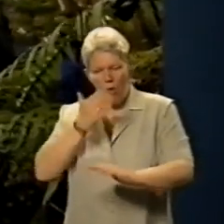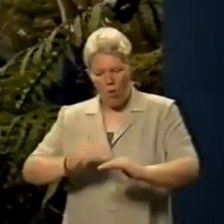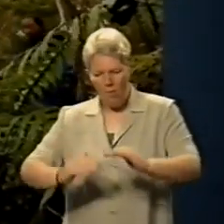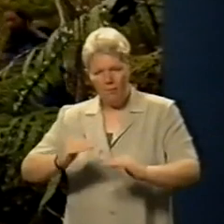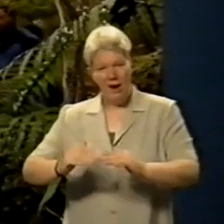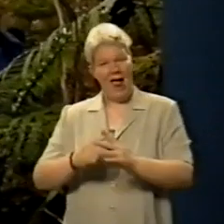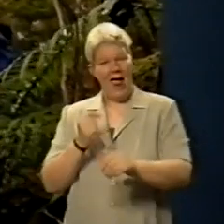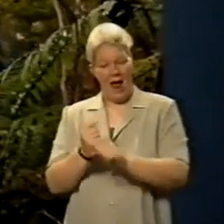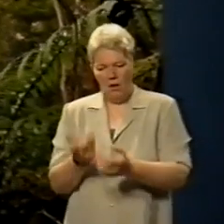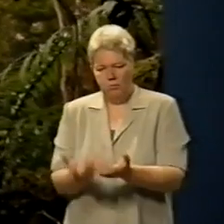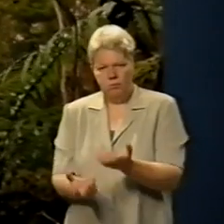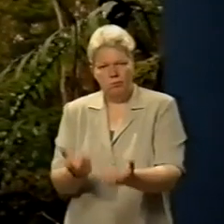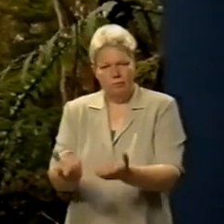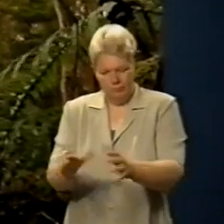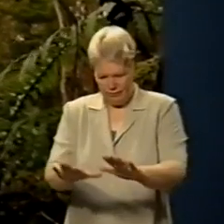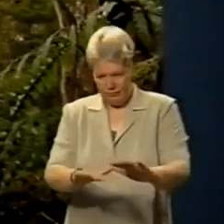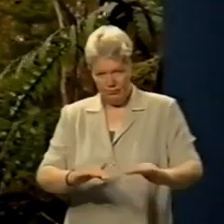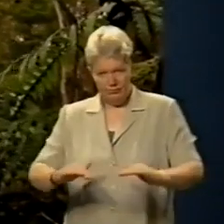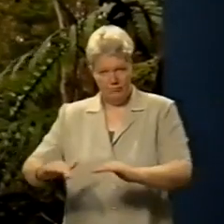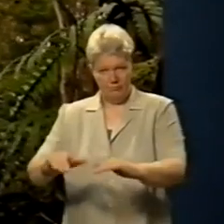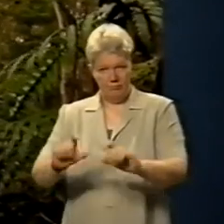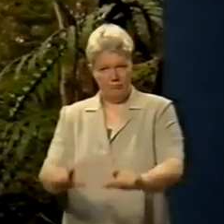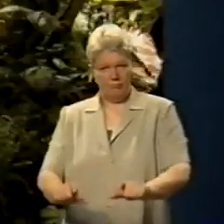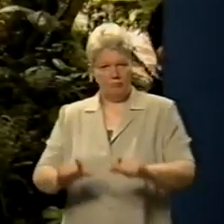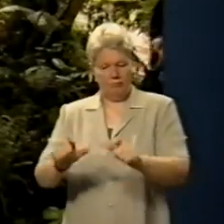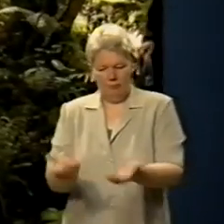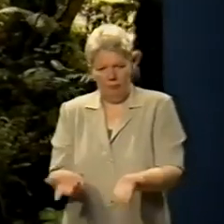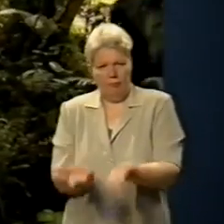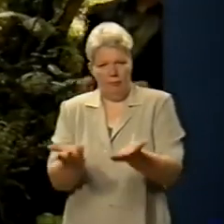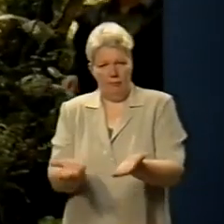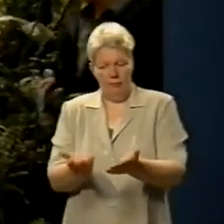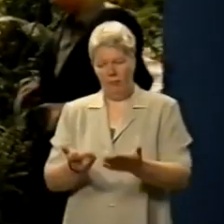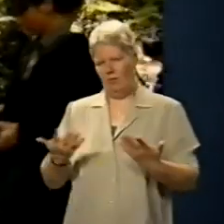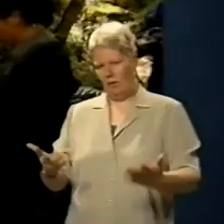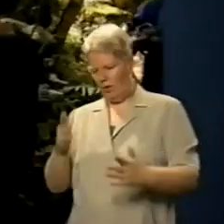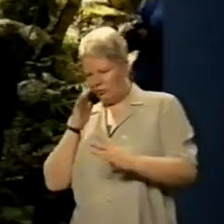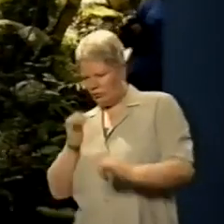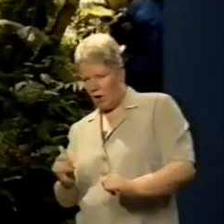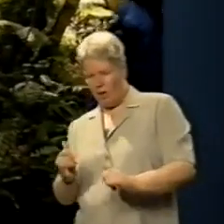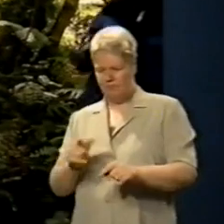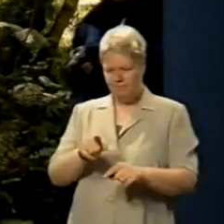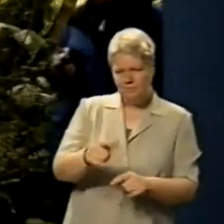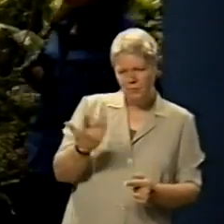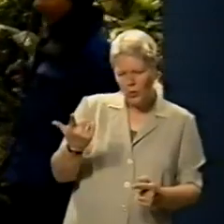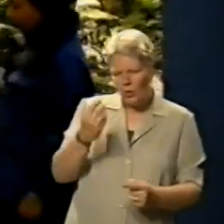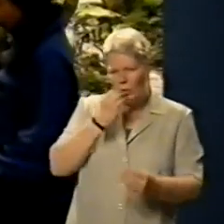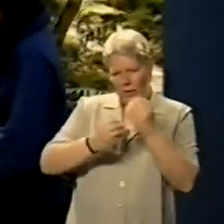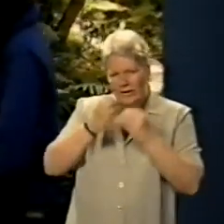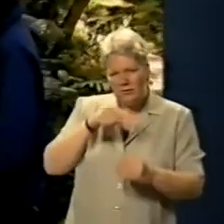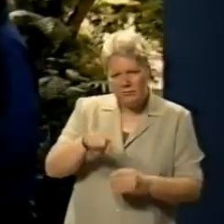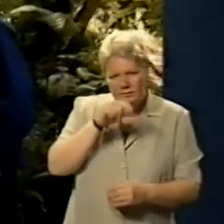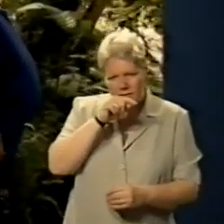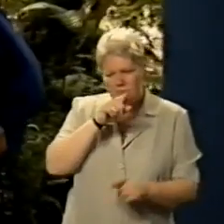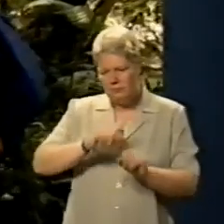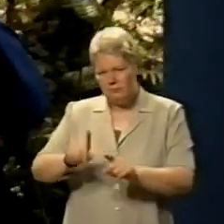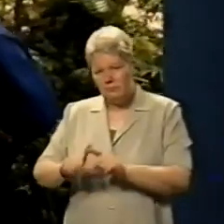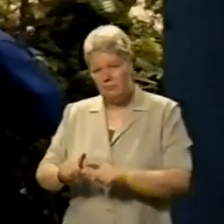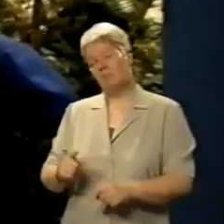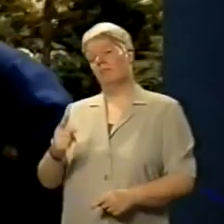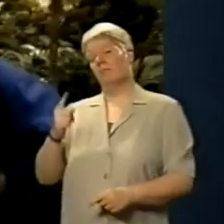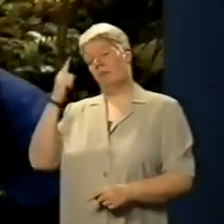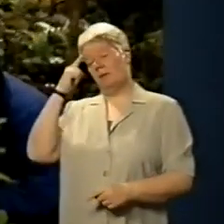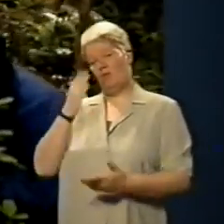Joe and her team make use of the bird's radio transmitters to check up on who's feeding and how much. It's thought that as a female kakapo puts on